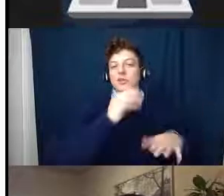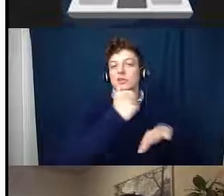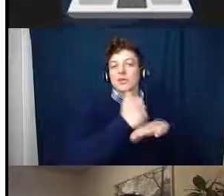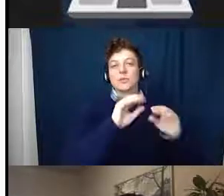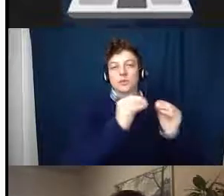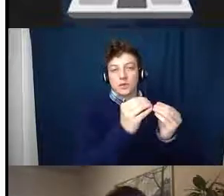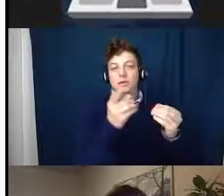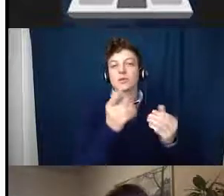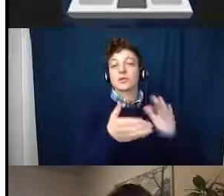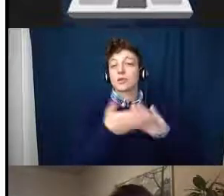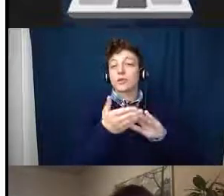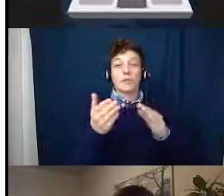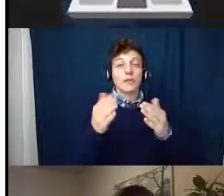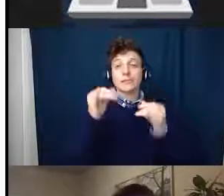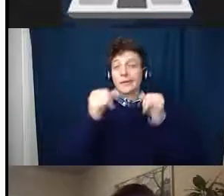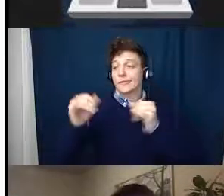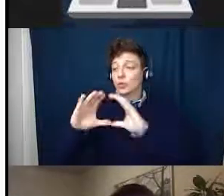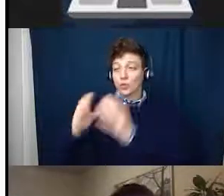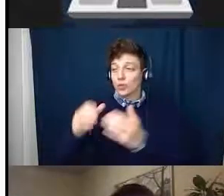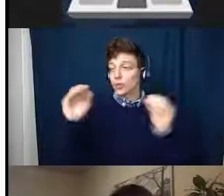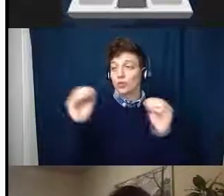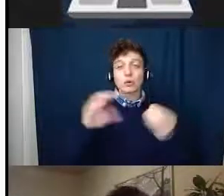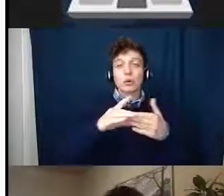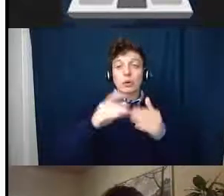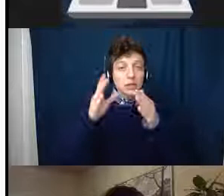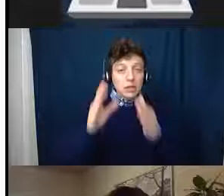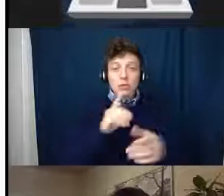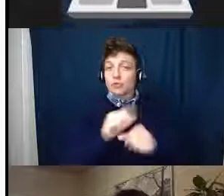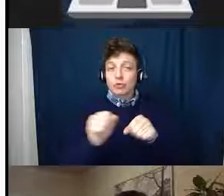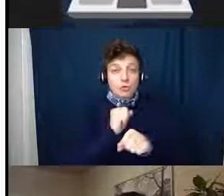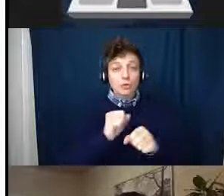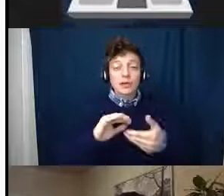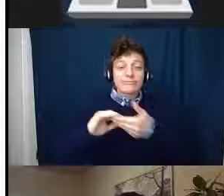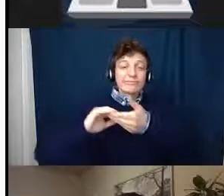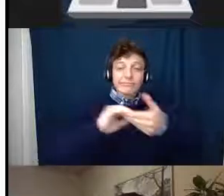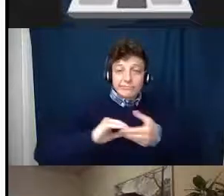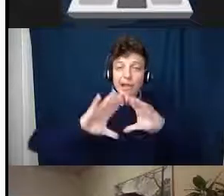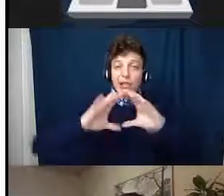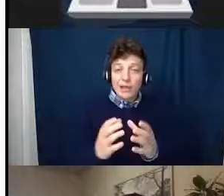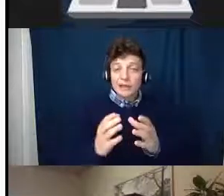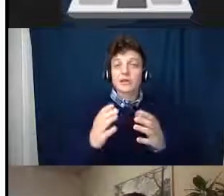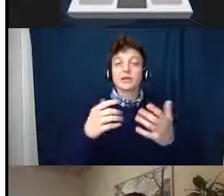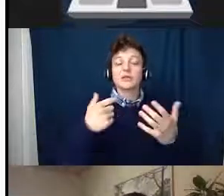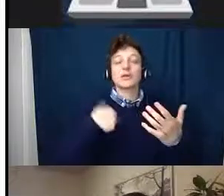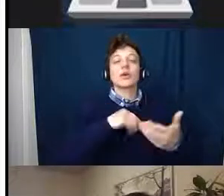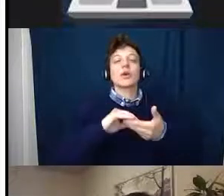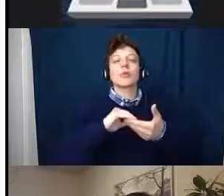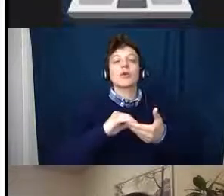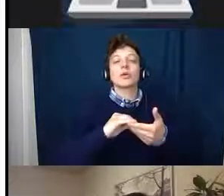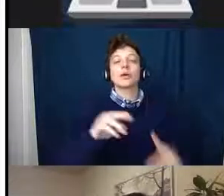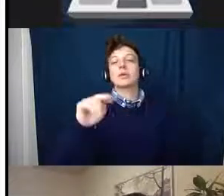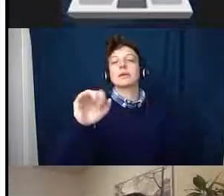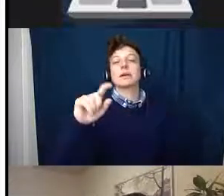of individuals. We don't have leaders. It's really, truly a collective. We've partnered with Next Distro to offer